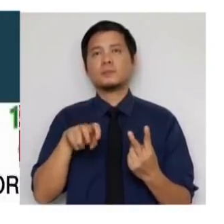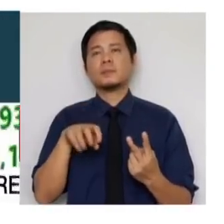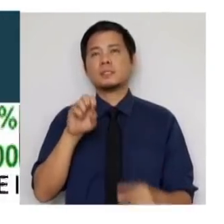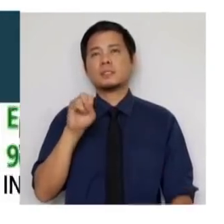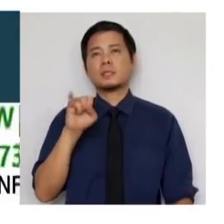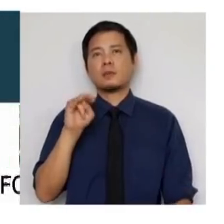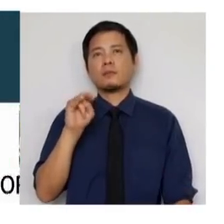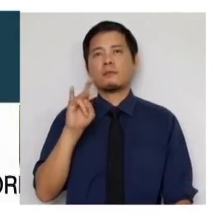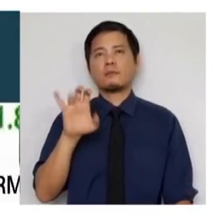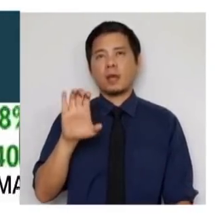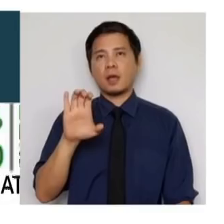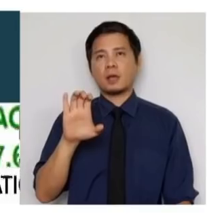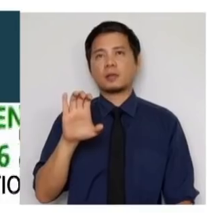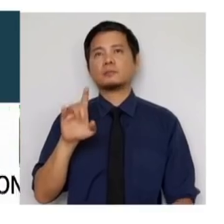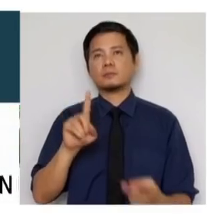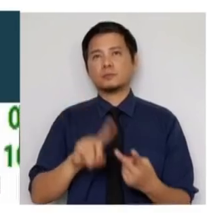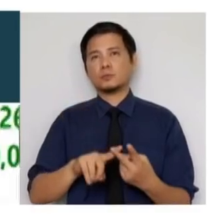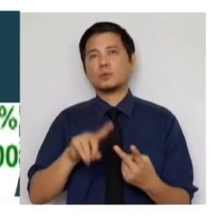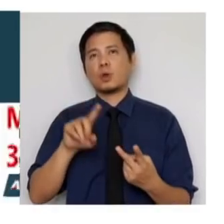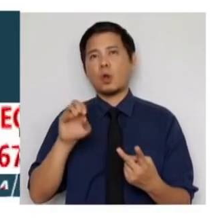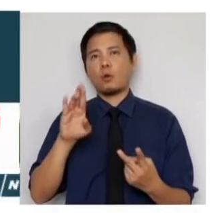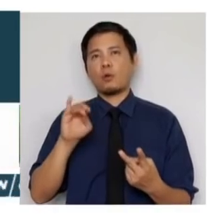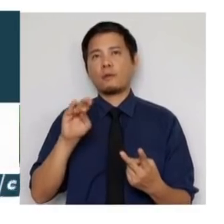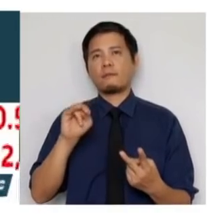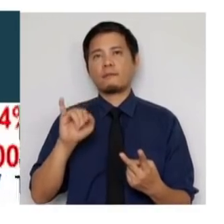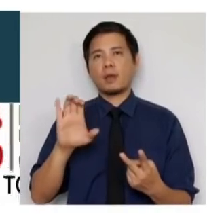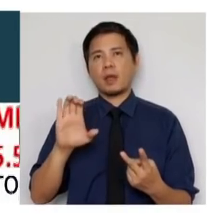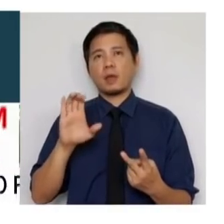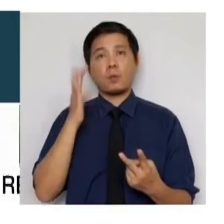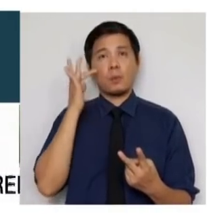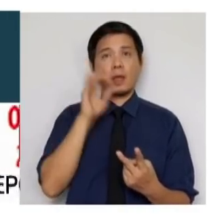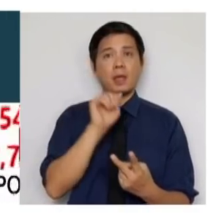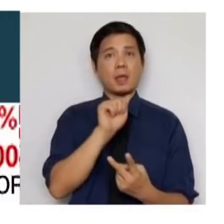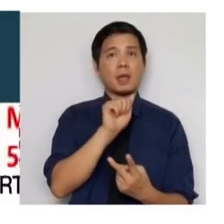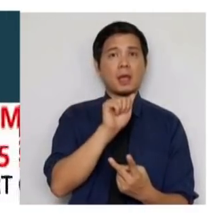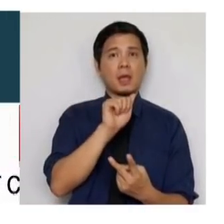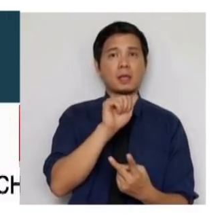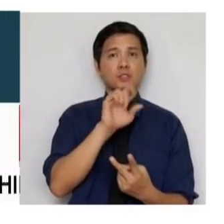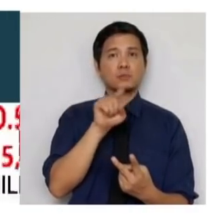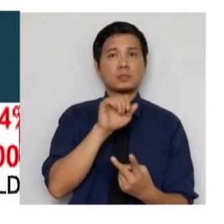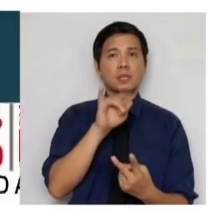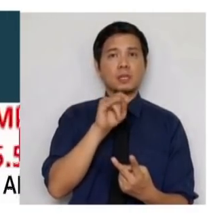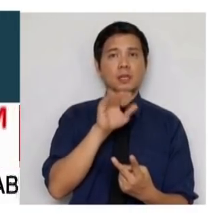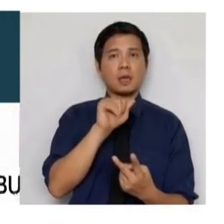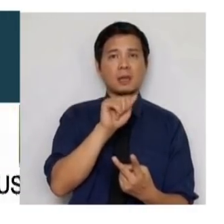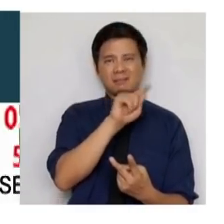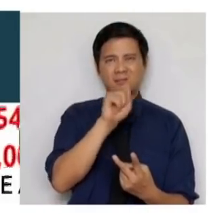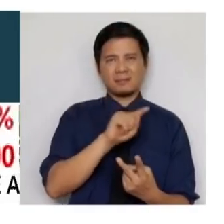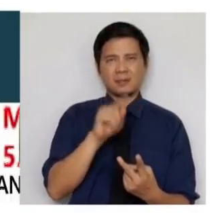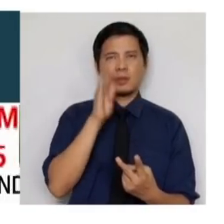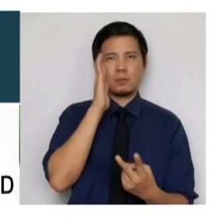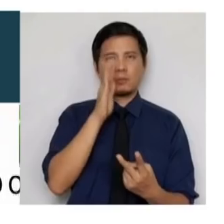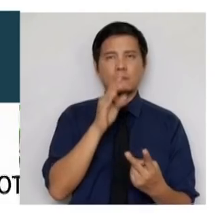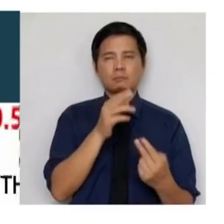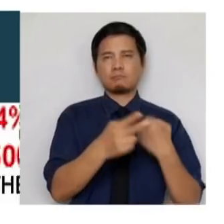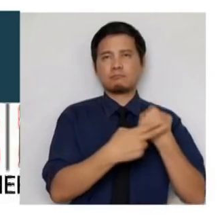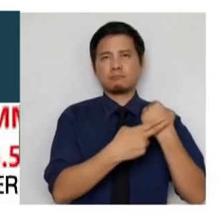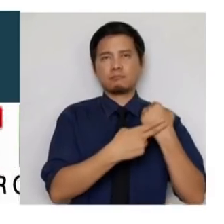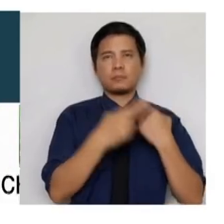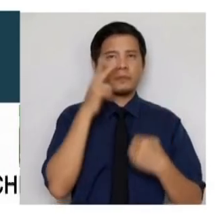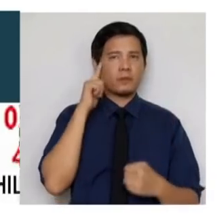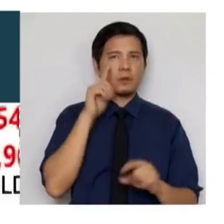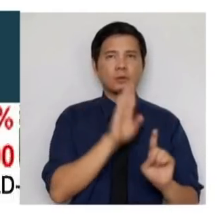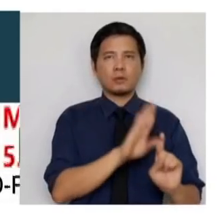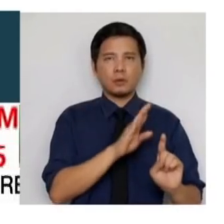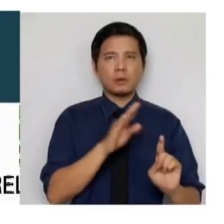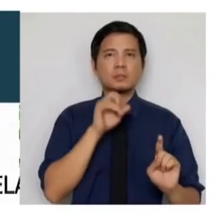citizens. After saying AstraZeneca is being reserved for seniors, we now have this FDA decision that allows the use